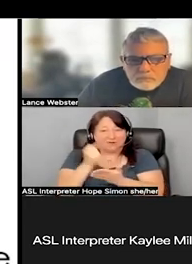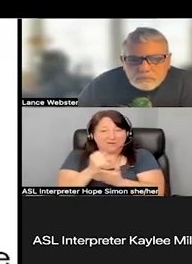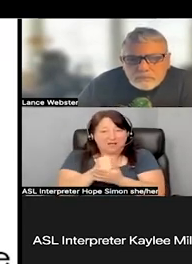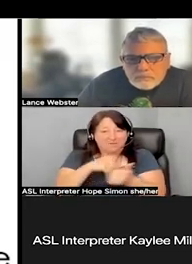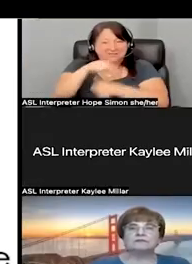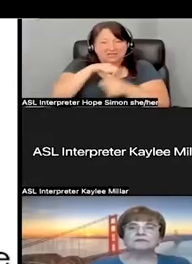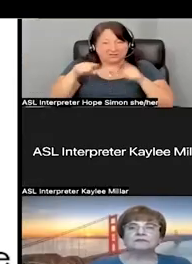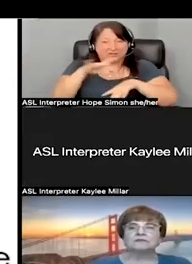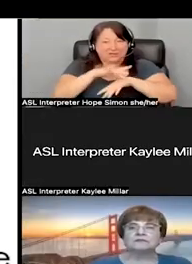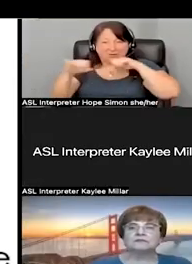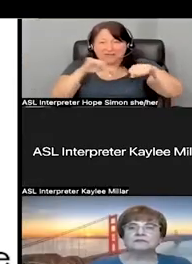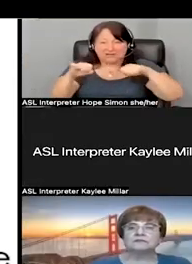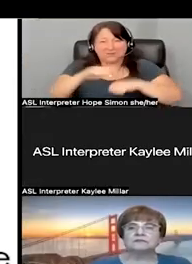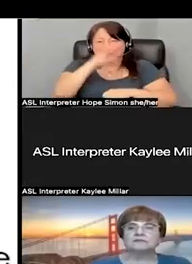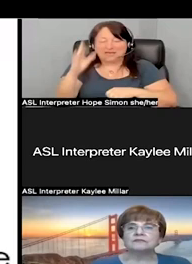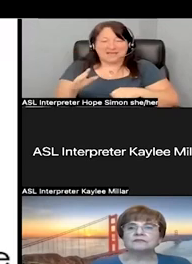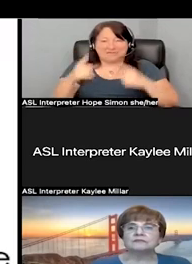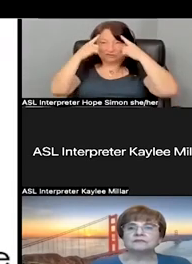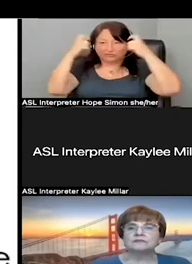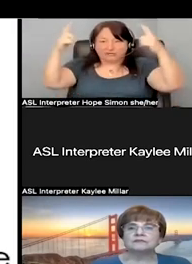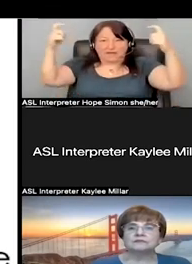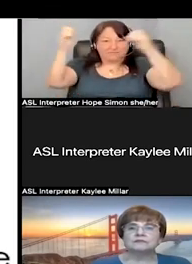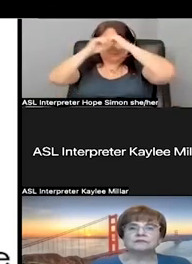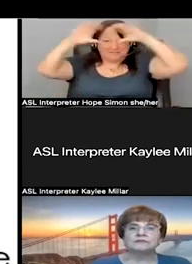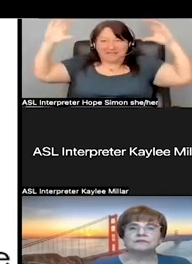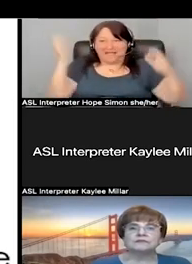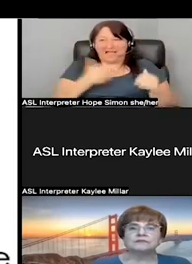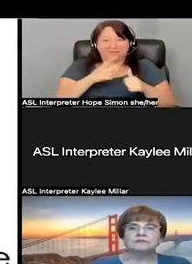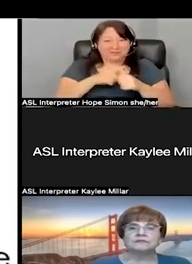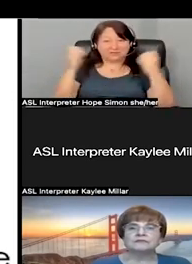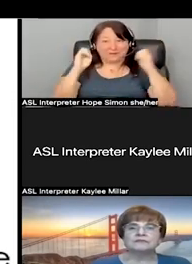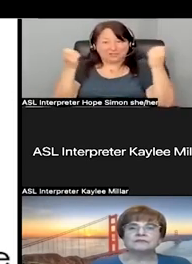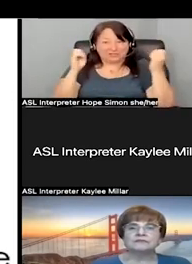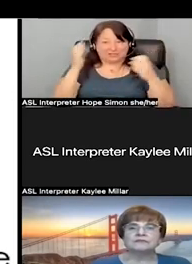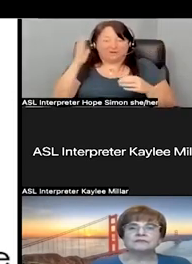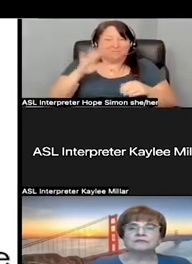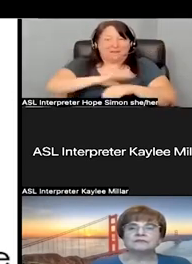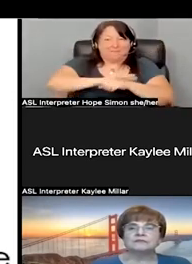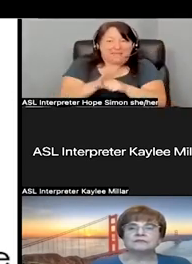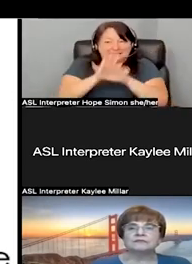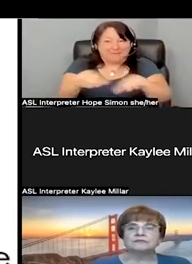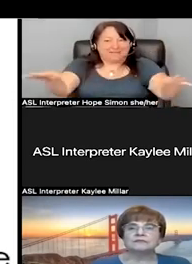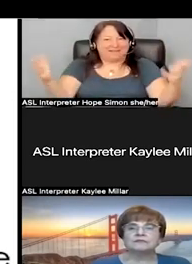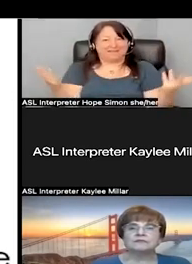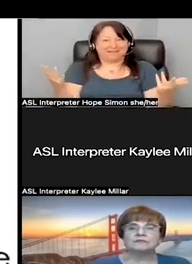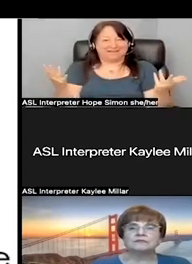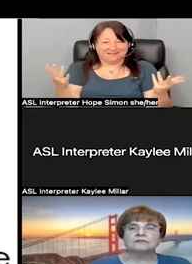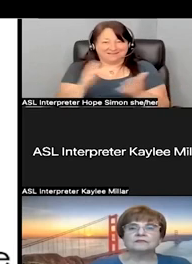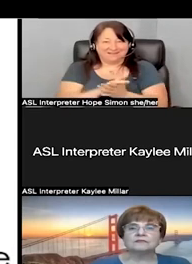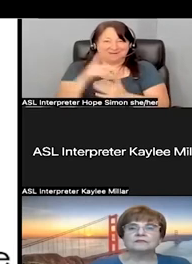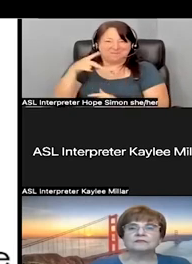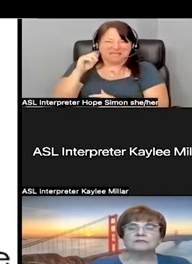earthquakes, we never dreamt that our first emergency was going to be a pandemic. And by